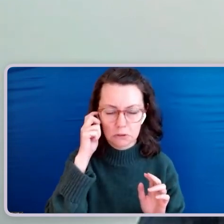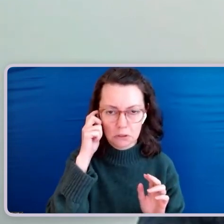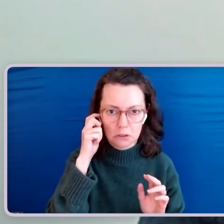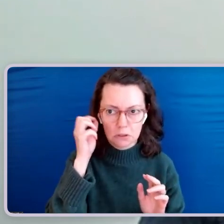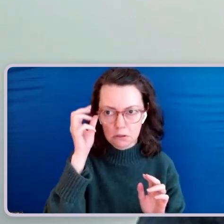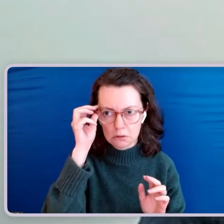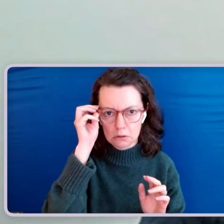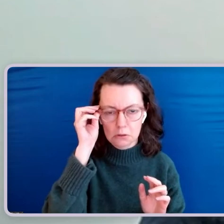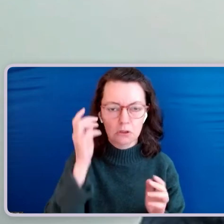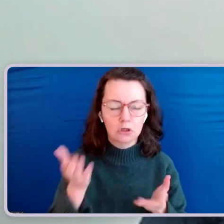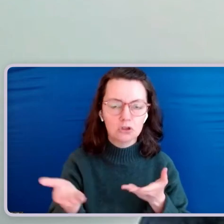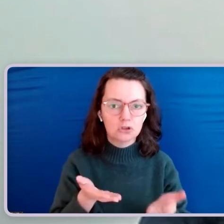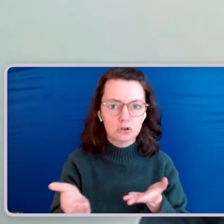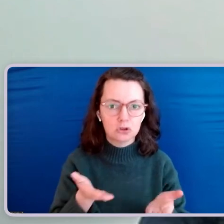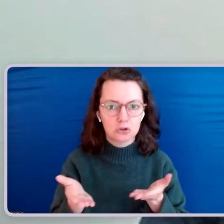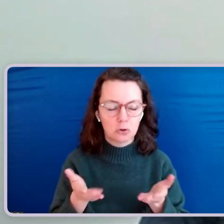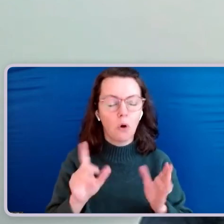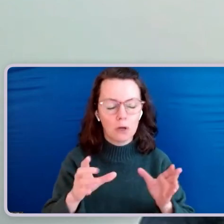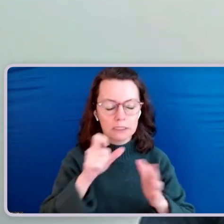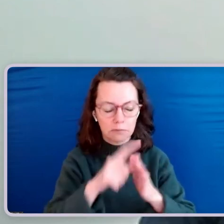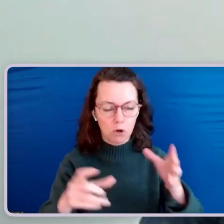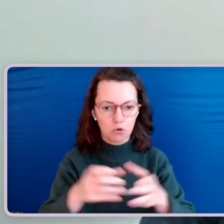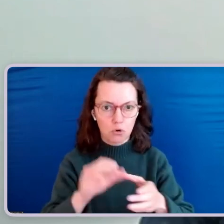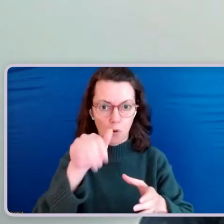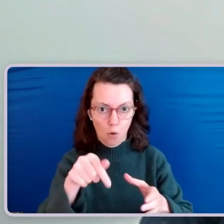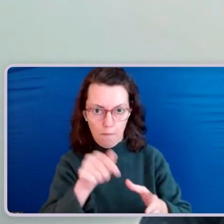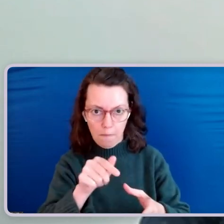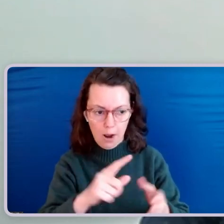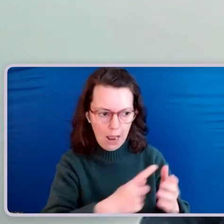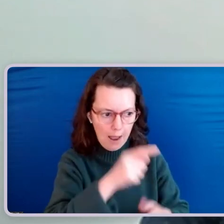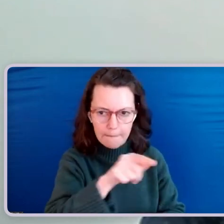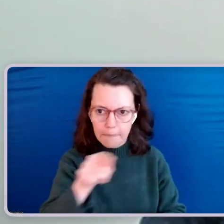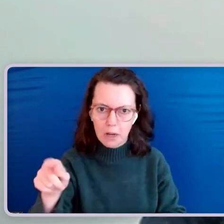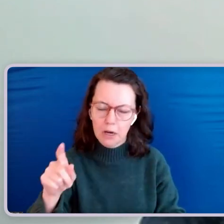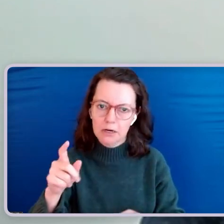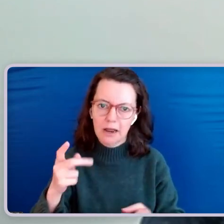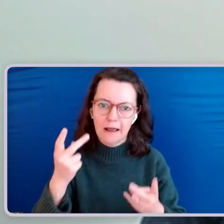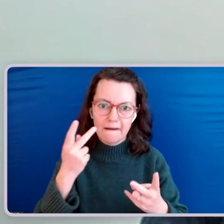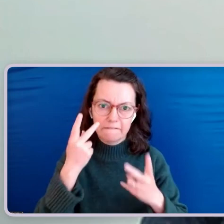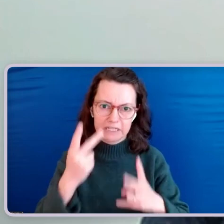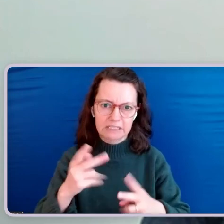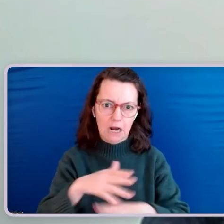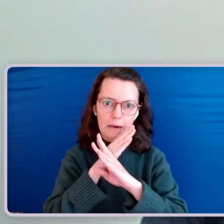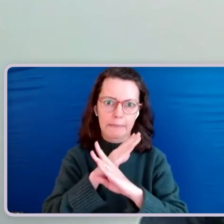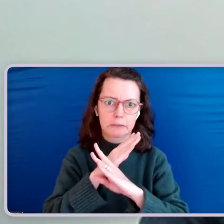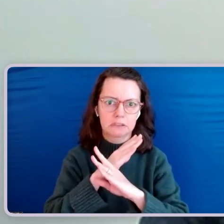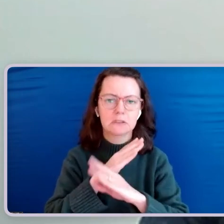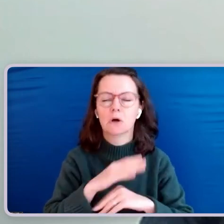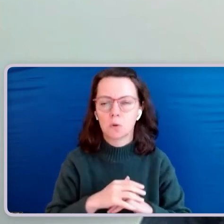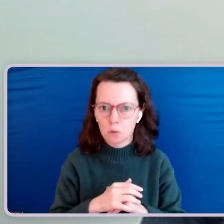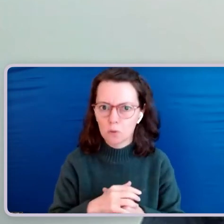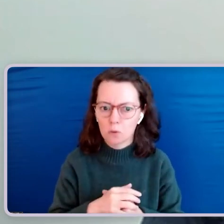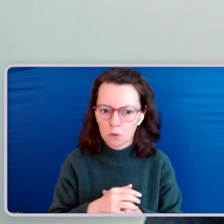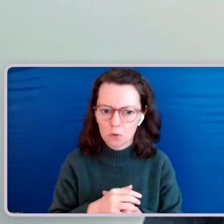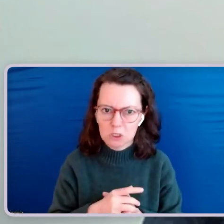disability group home services, was the visiting restrictions were carried for a